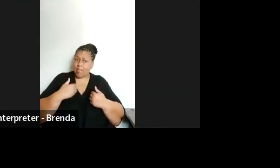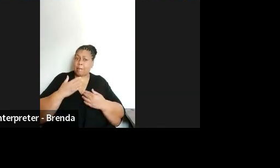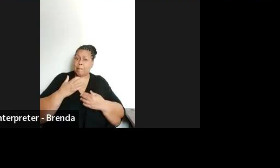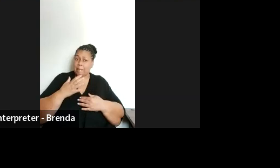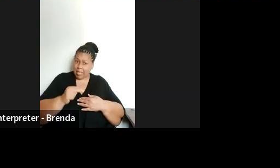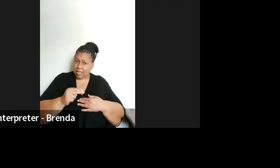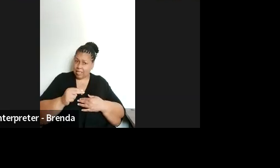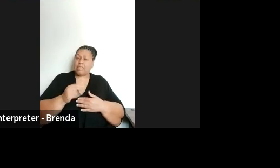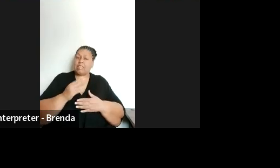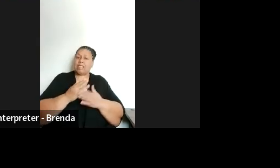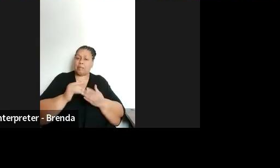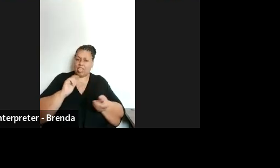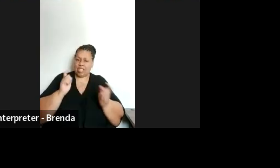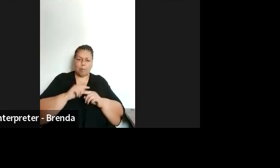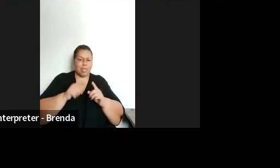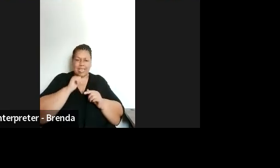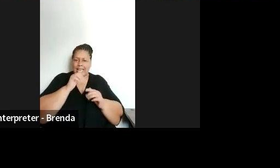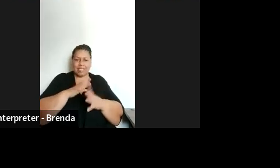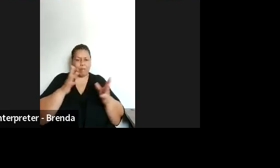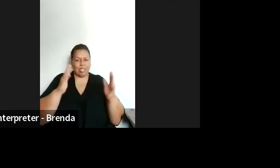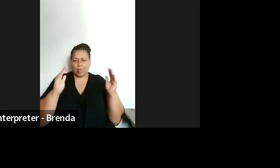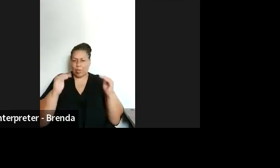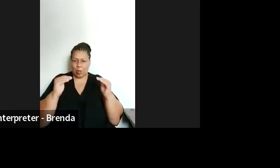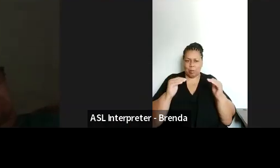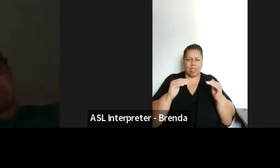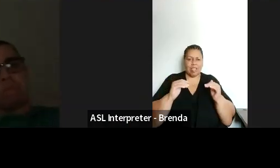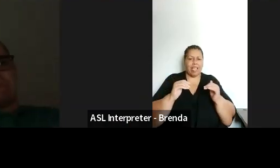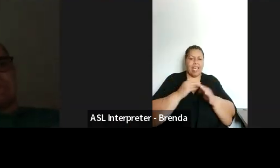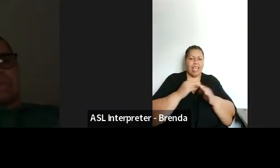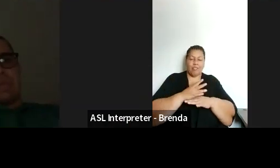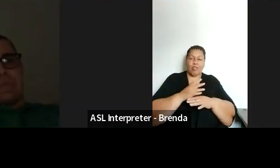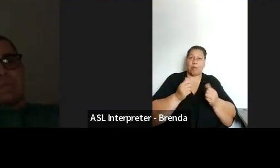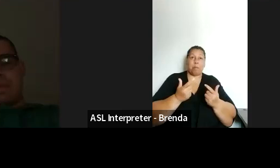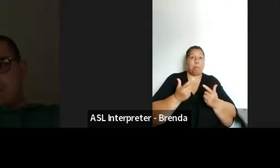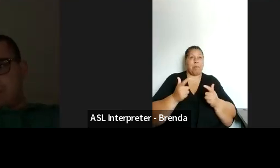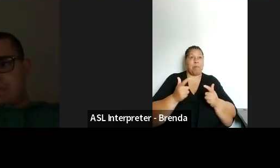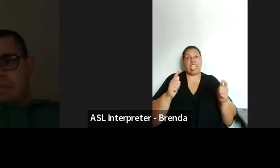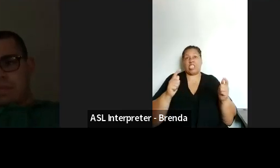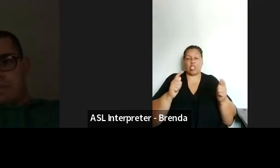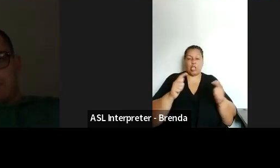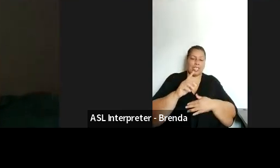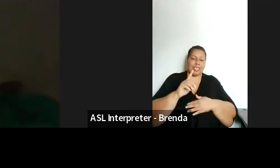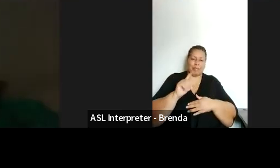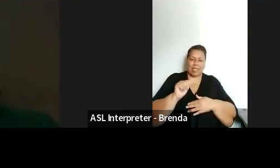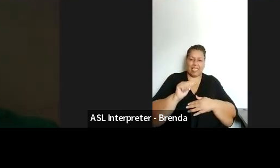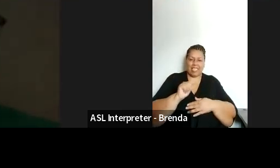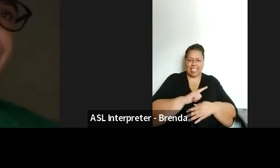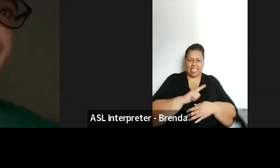hope after some of these major pieces of disability legislation passed. I think sometimes things